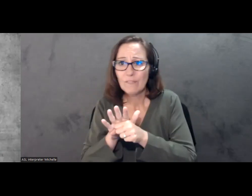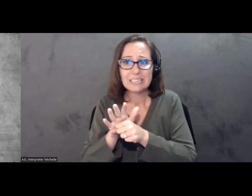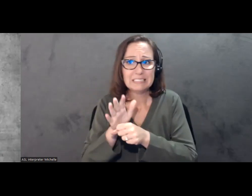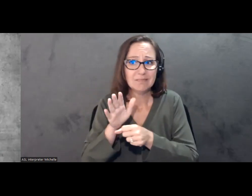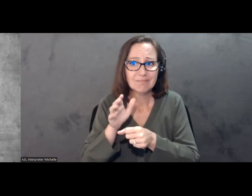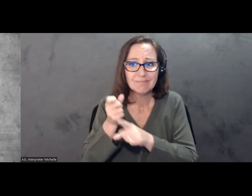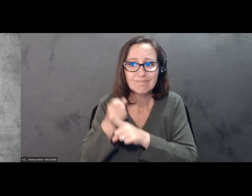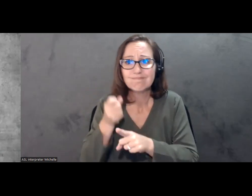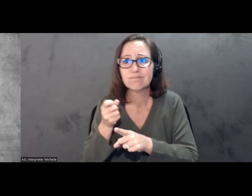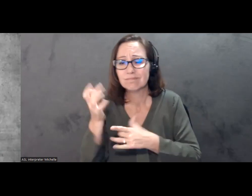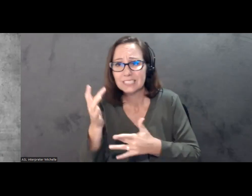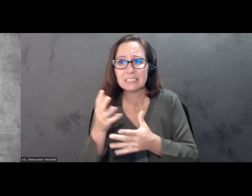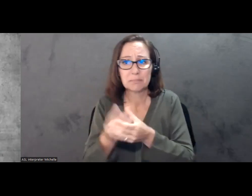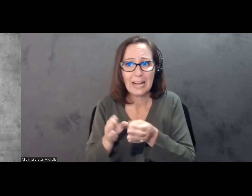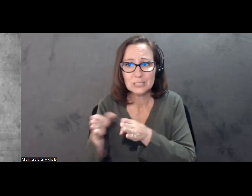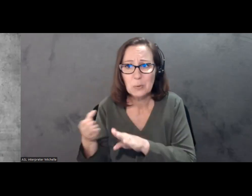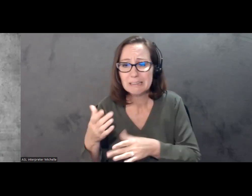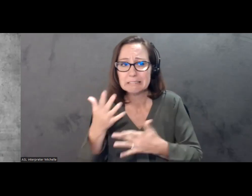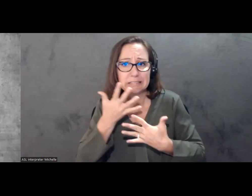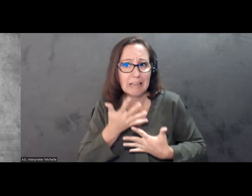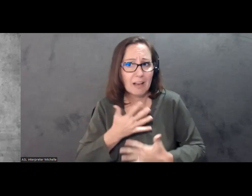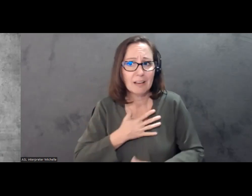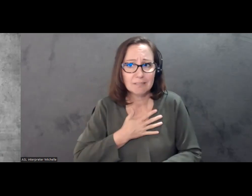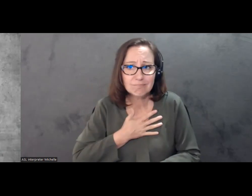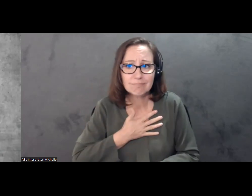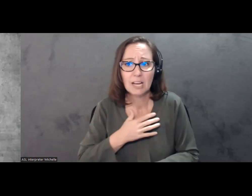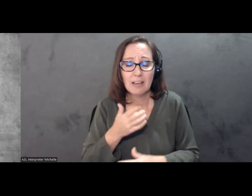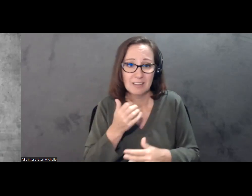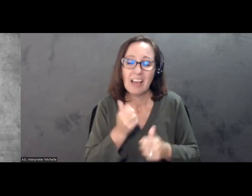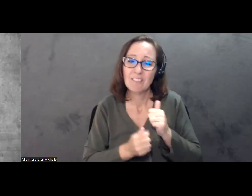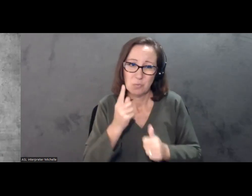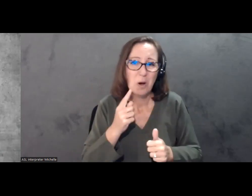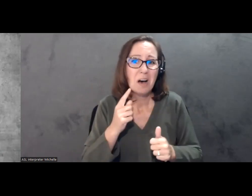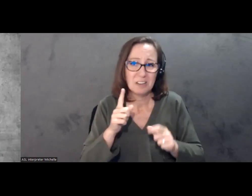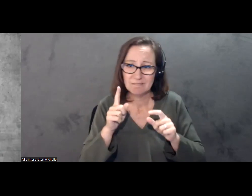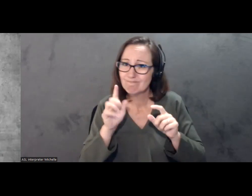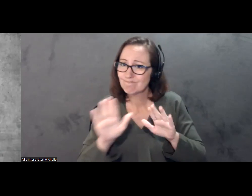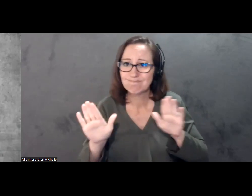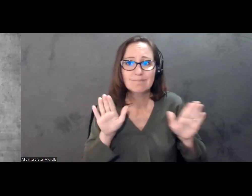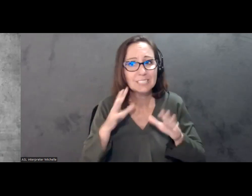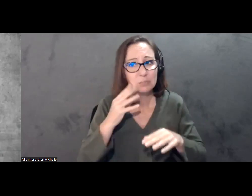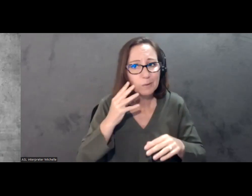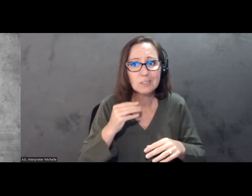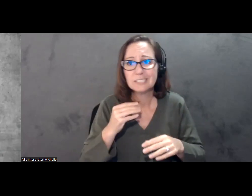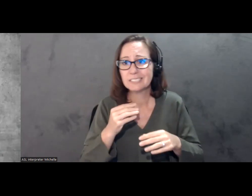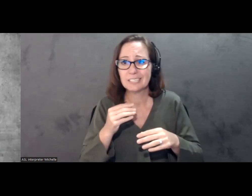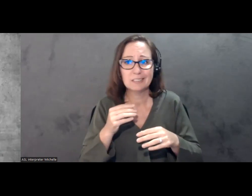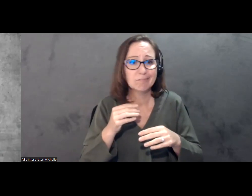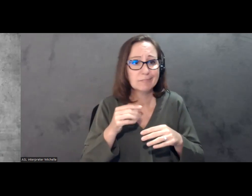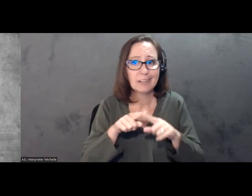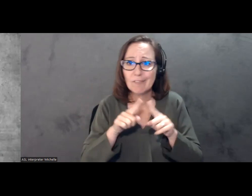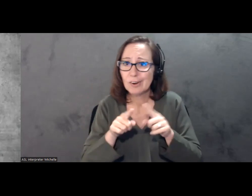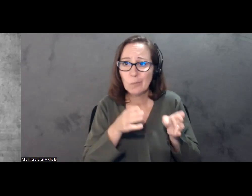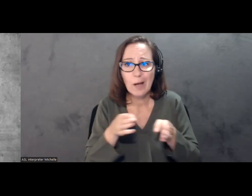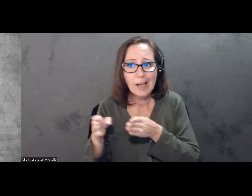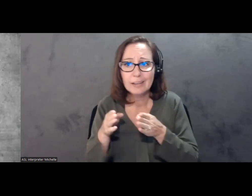It's a very sad situation. I think everybody has been facing that one or another. We